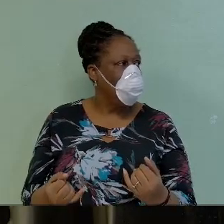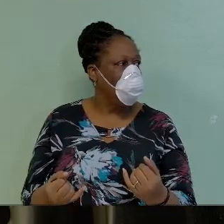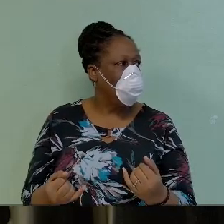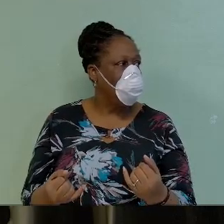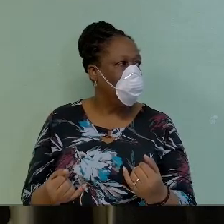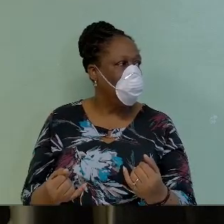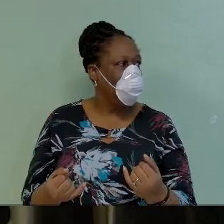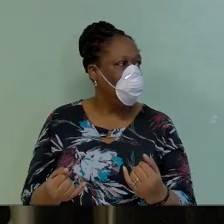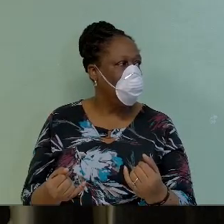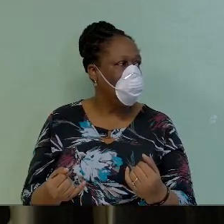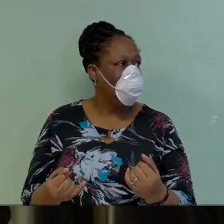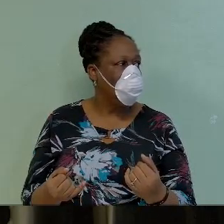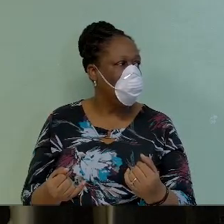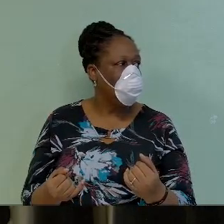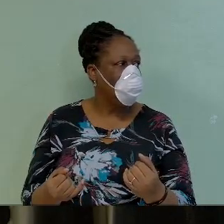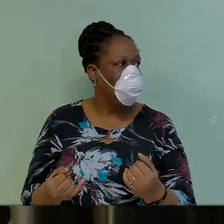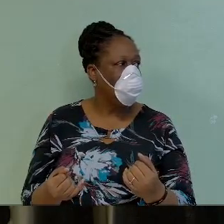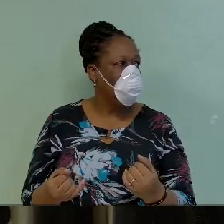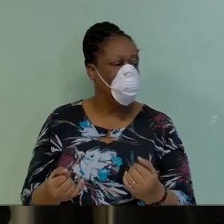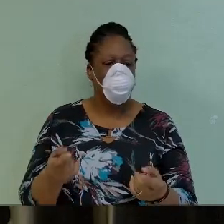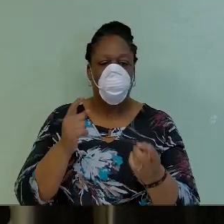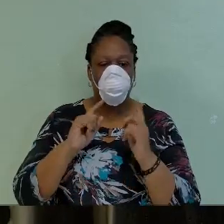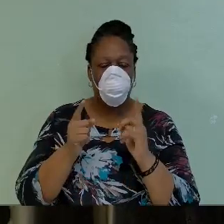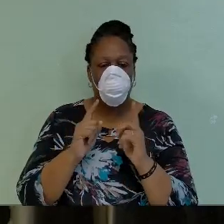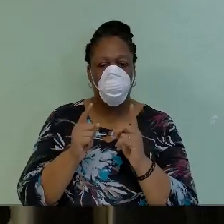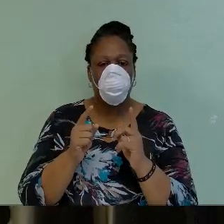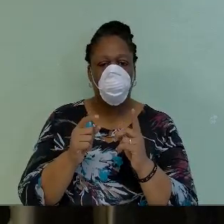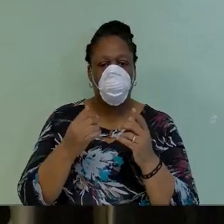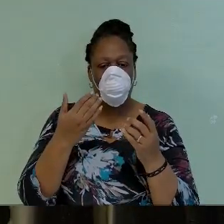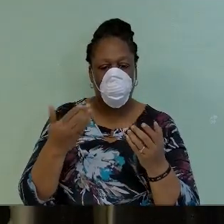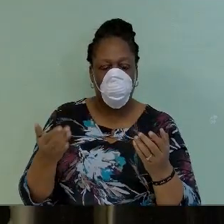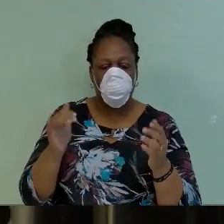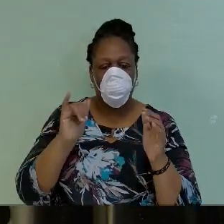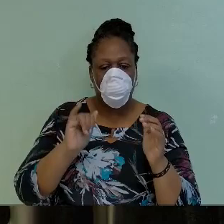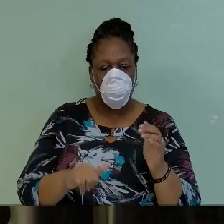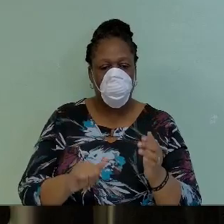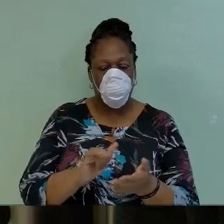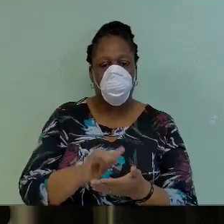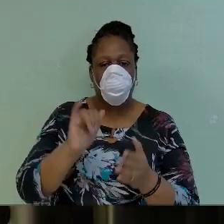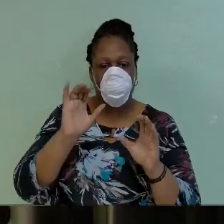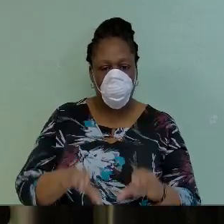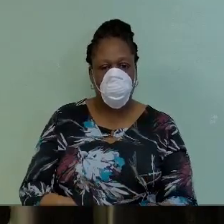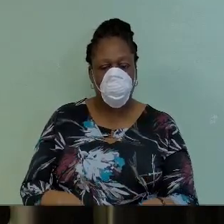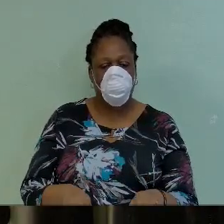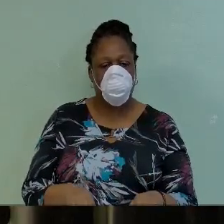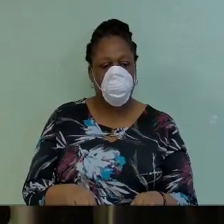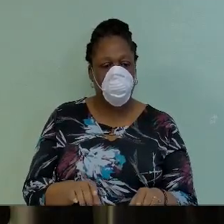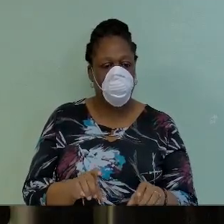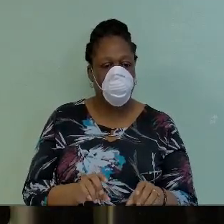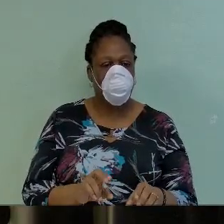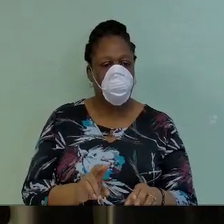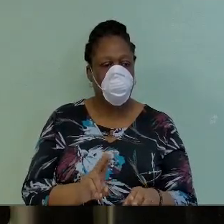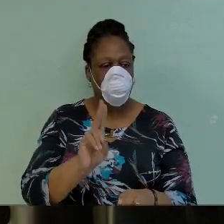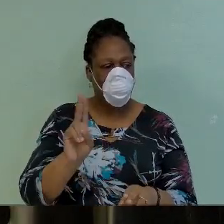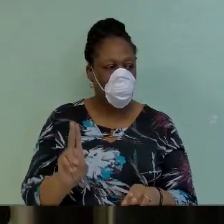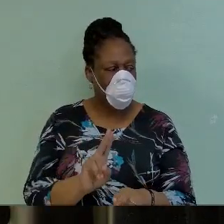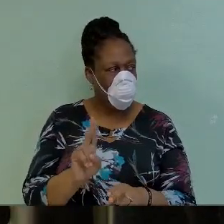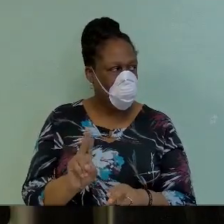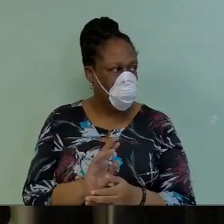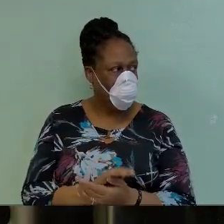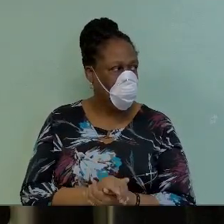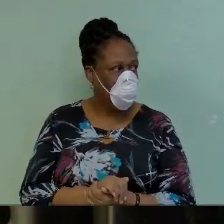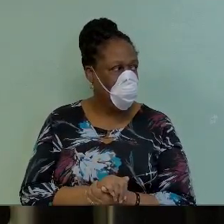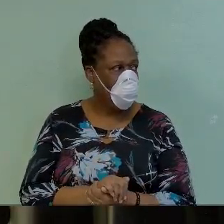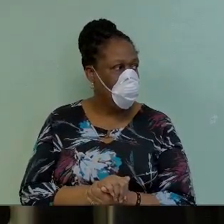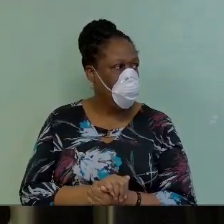from the International Standards Organization, ISO, which has made 28 standards available for use